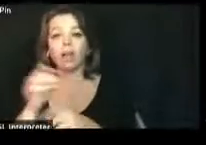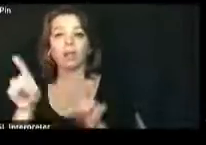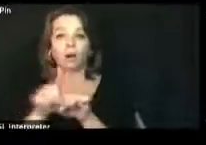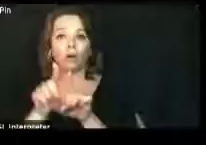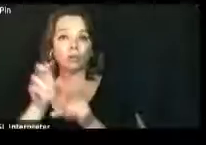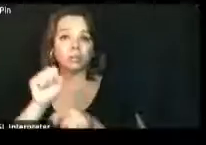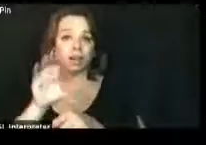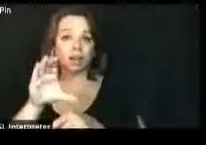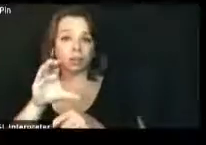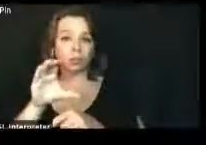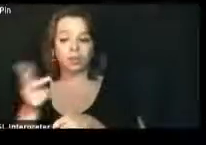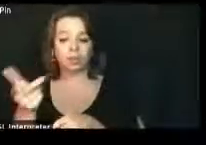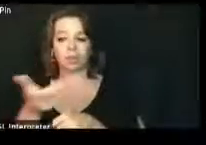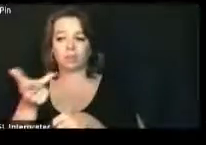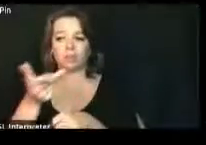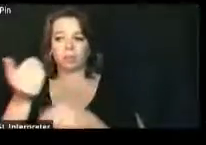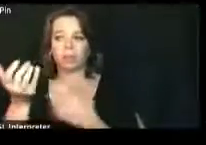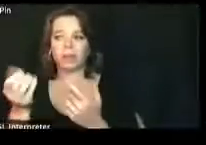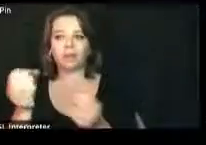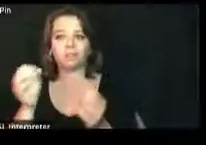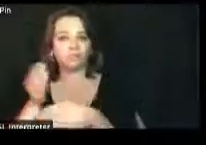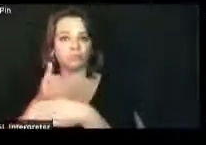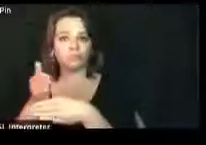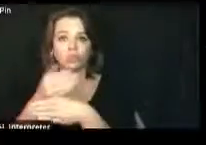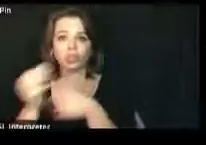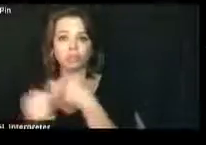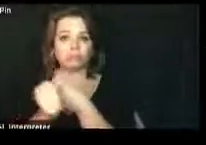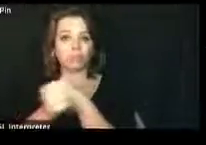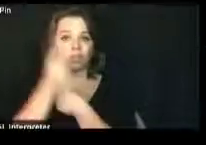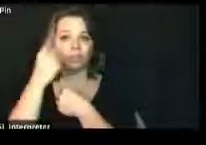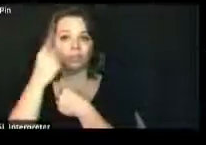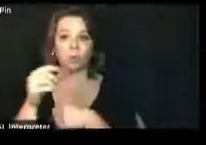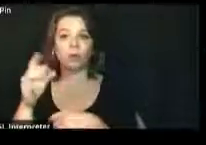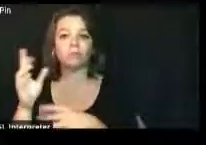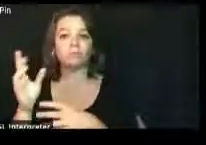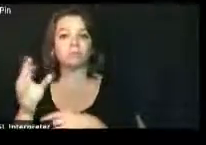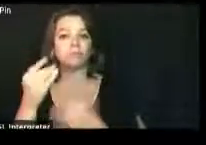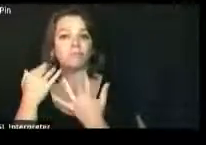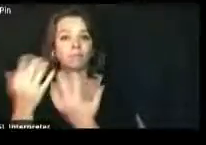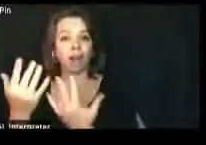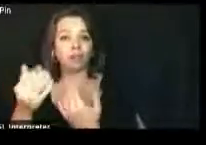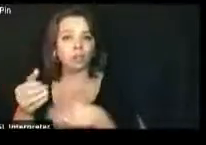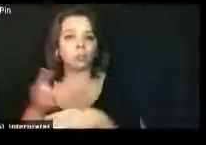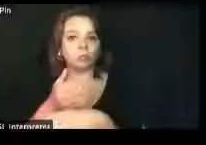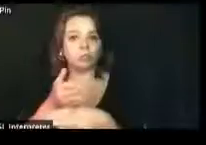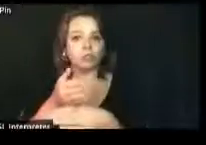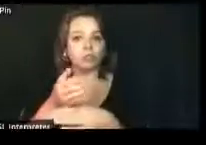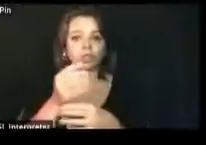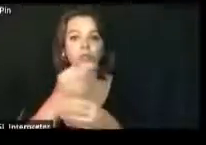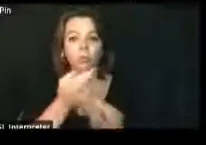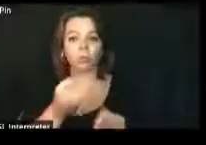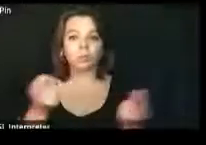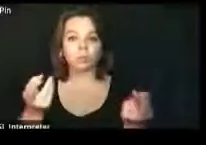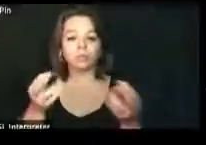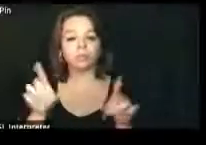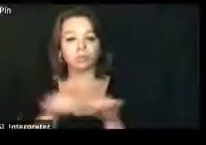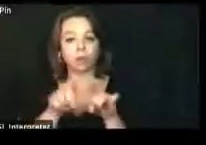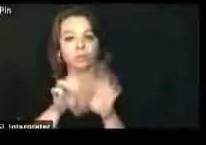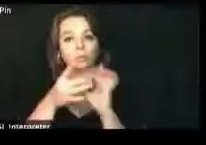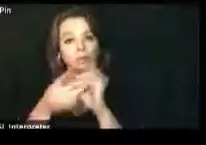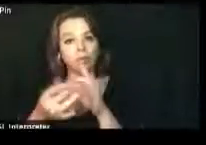prone to wildfires. So we do share some resources in regards to that. Another aspect in regards